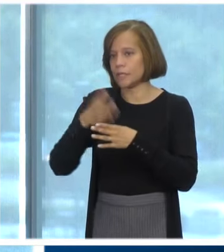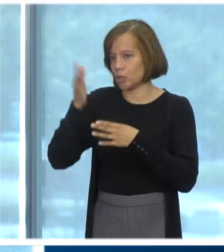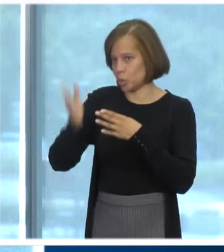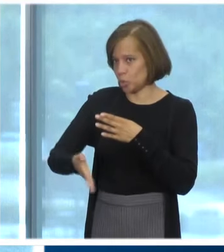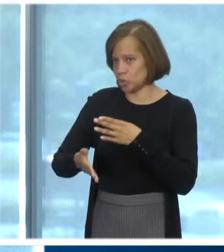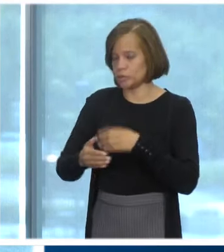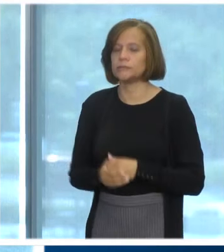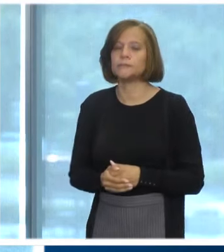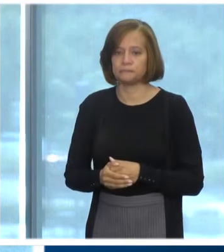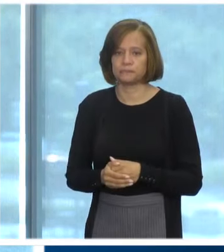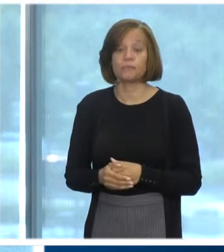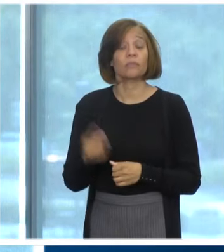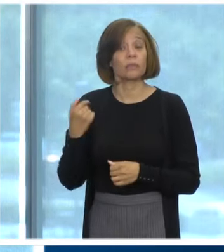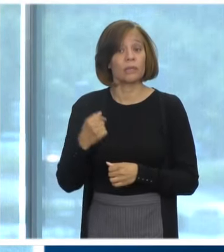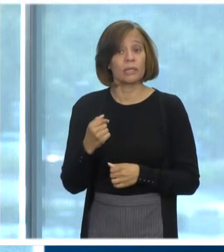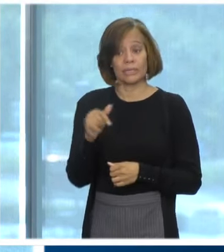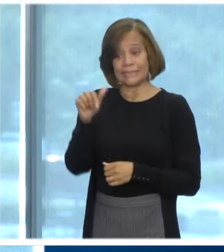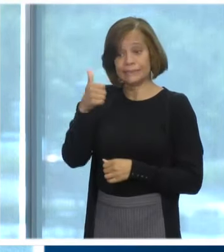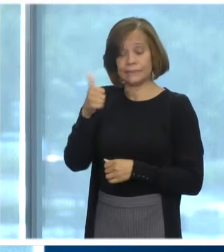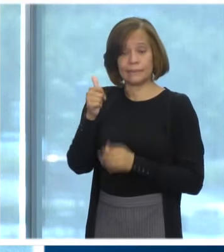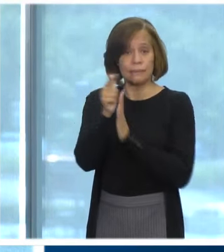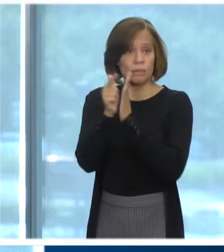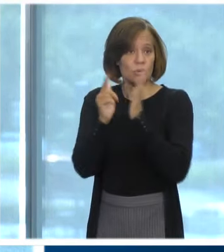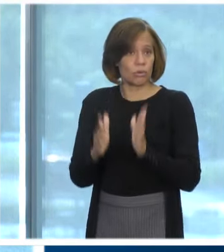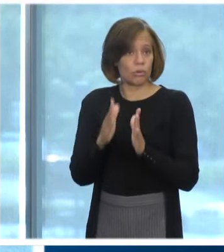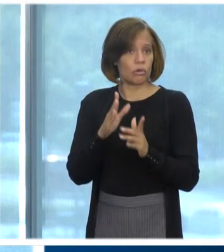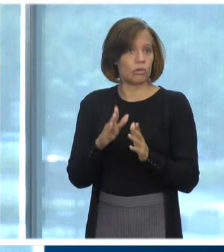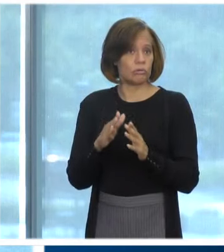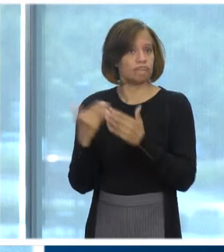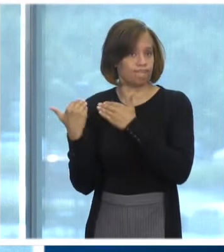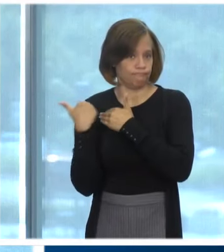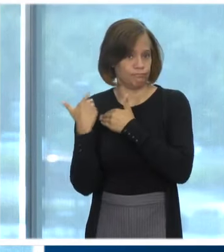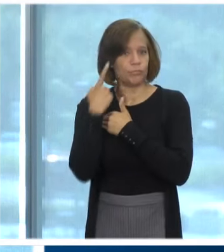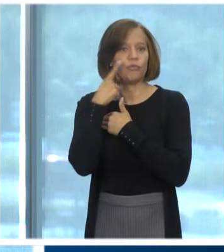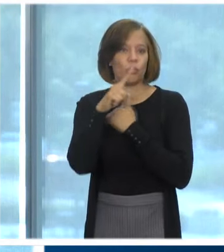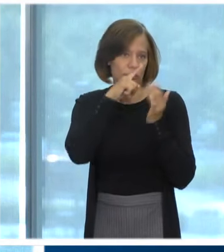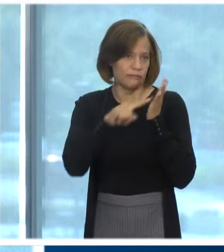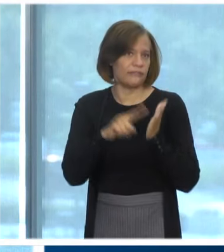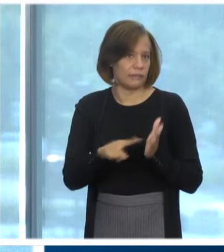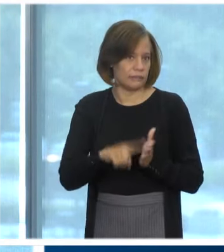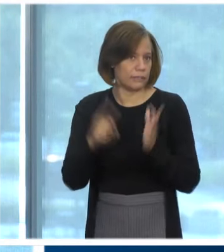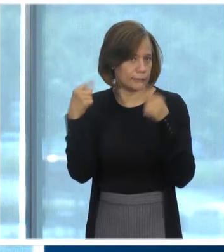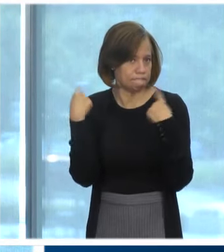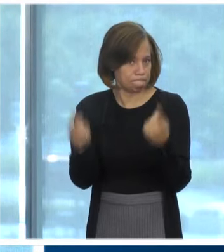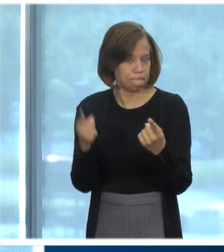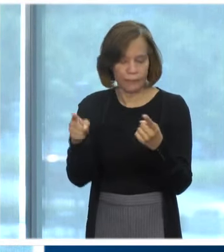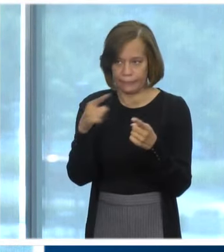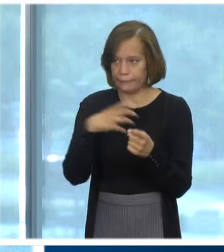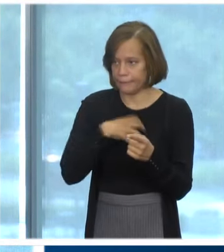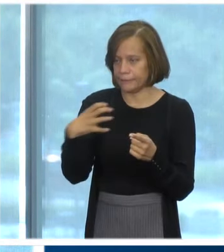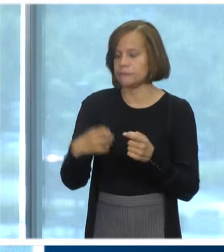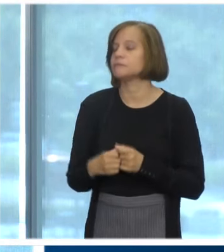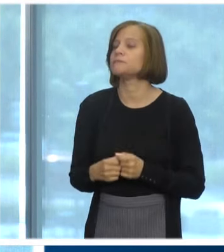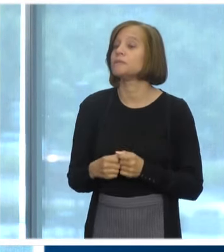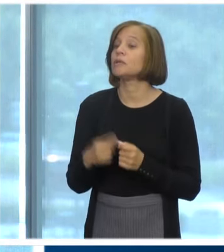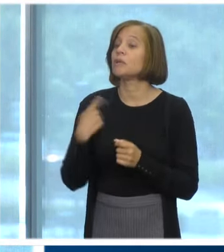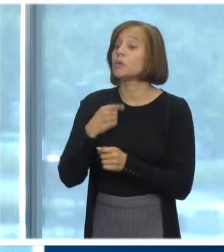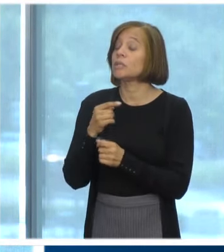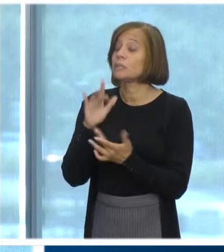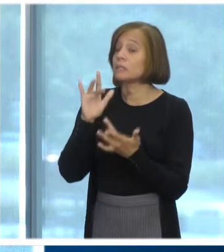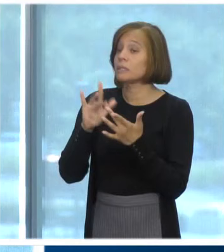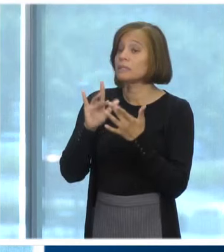BakerHostetler had a team of 10 lawyers responsible for these investigations. To date, our team has contacted over